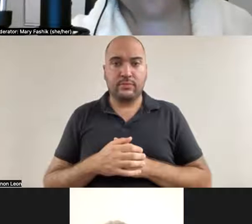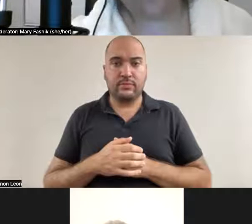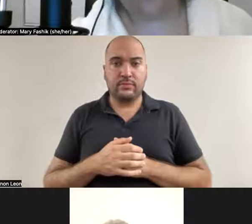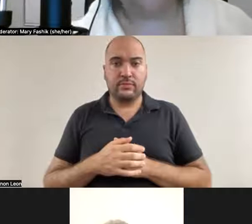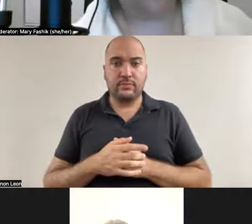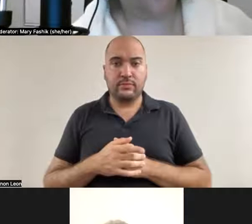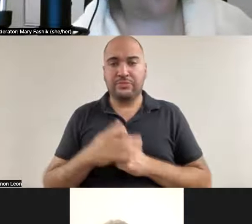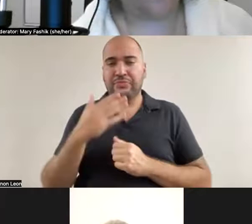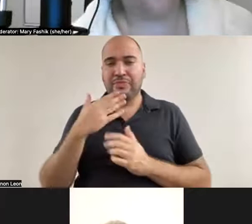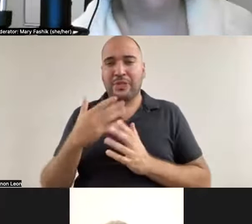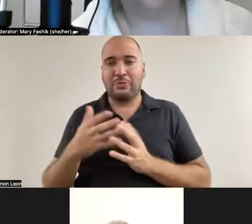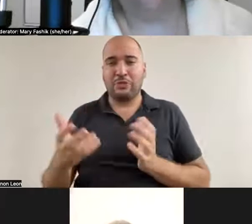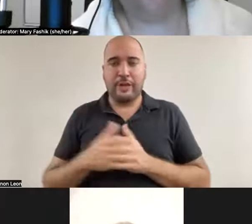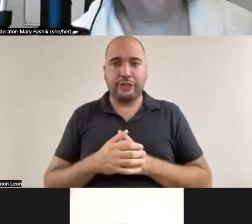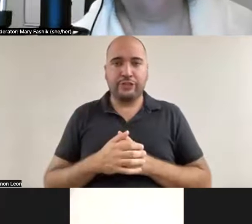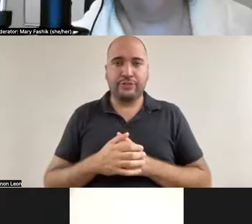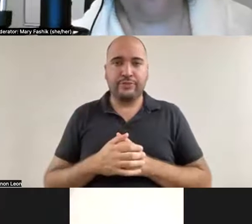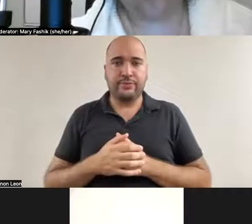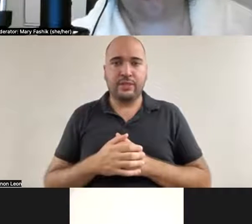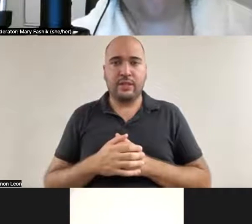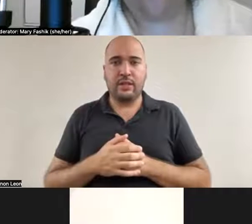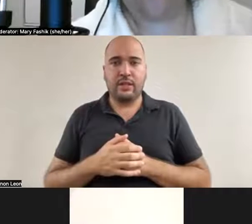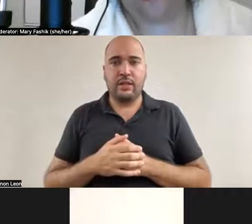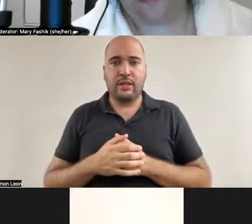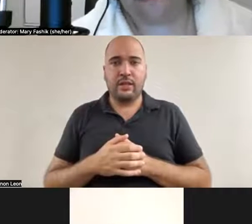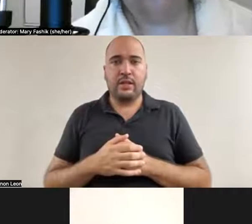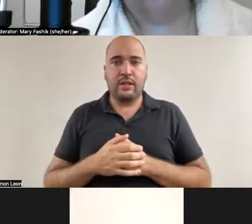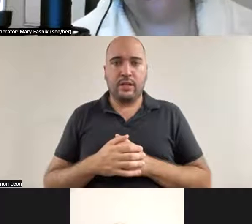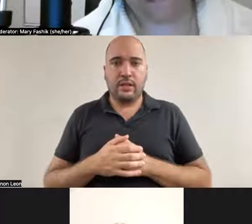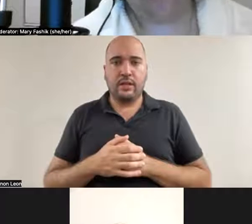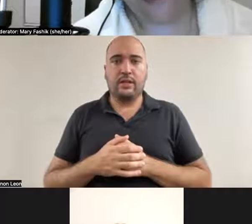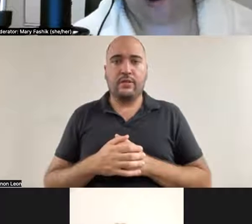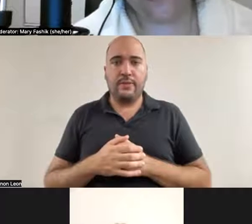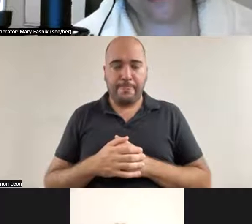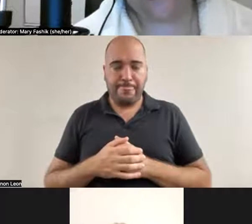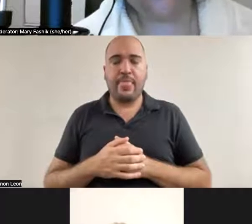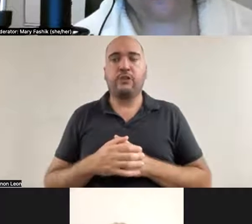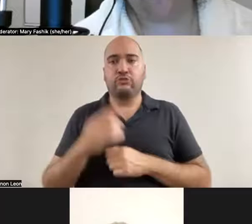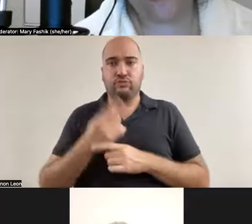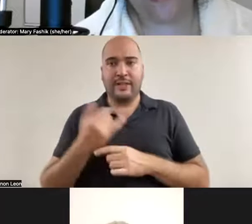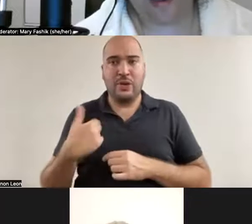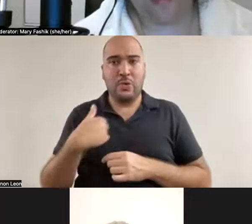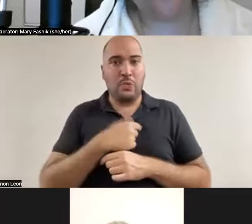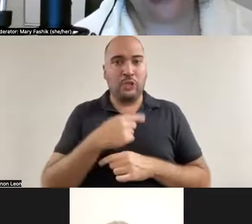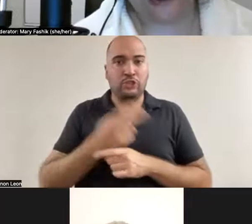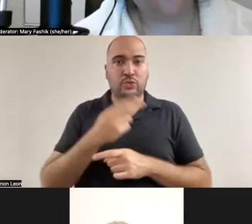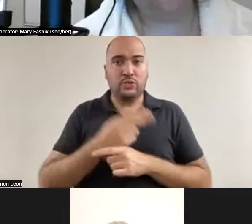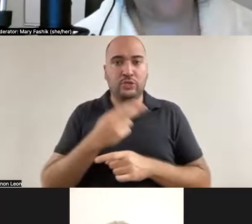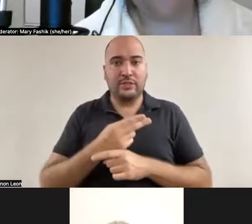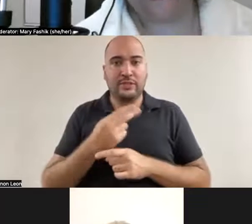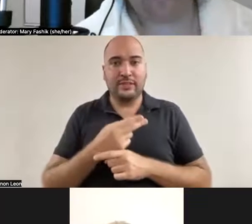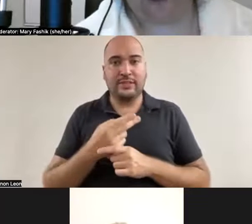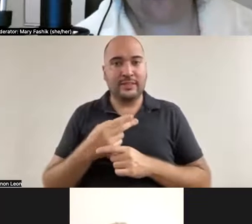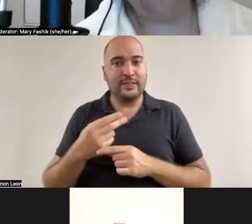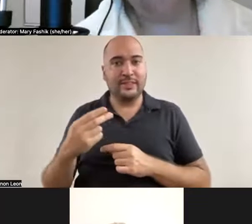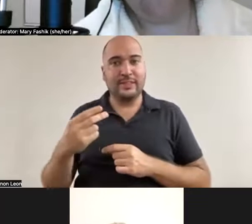Thank you so much. And we are right now we are using something that has made